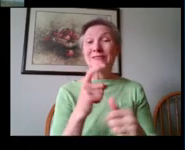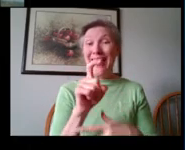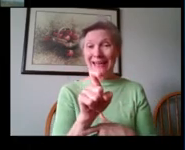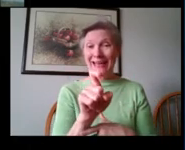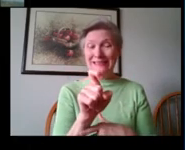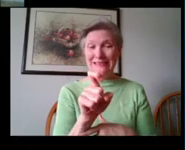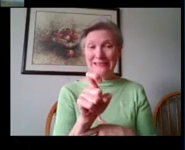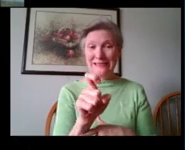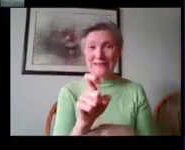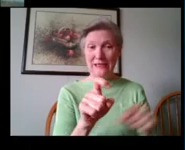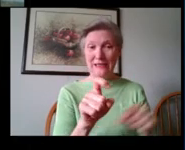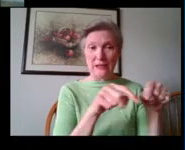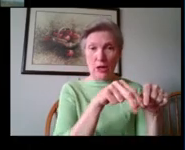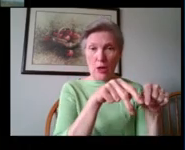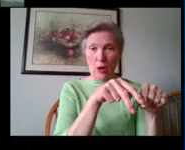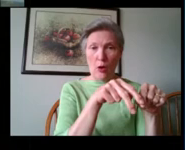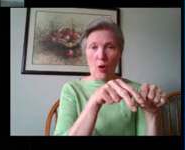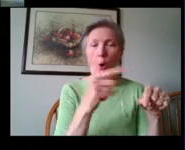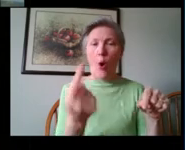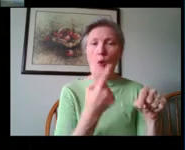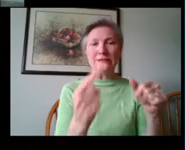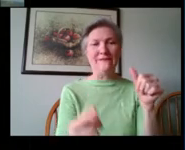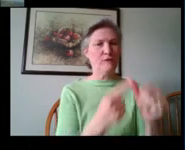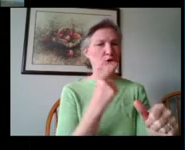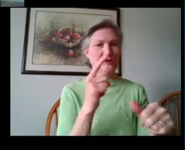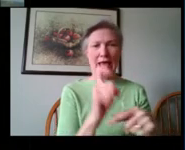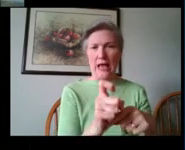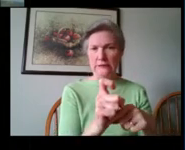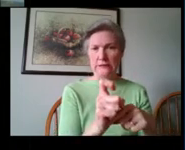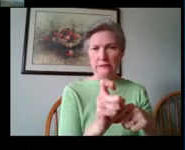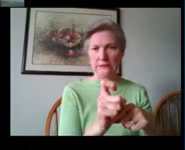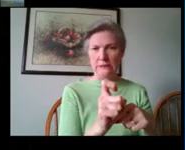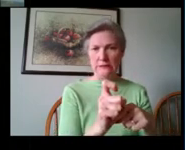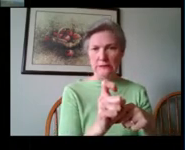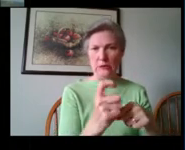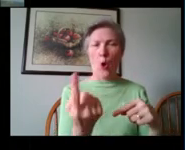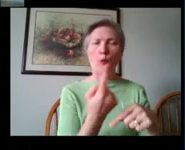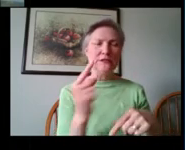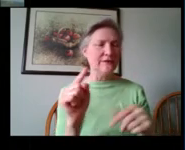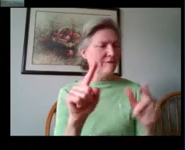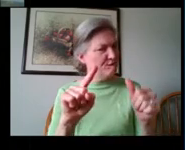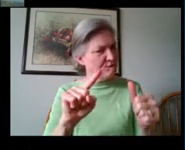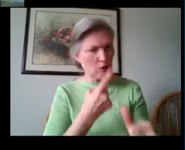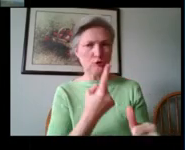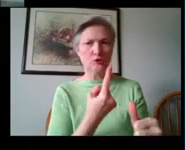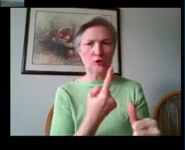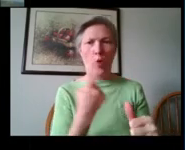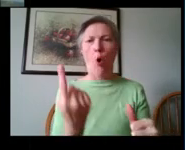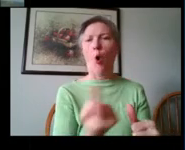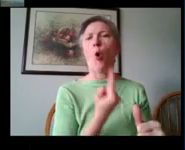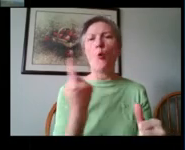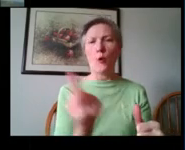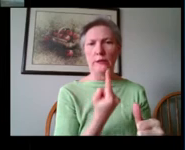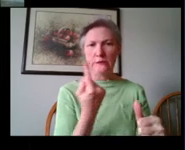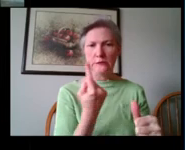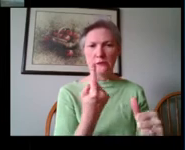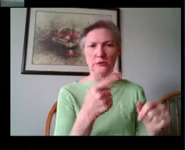my x always has to come first, right? My x coordinate always comes first. So looking along